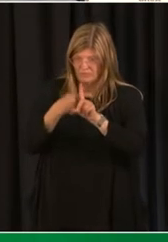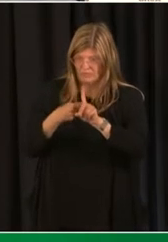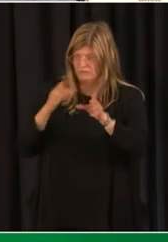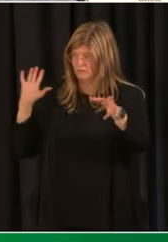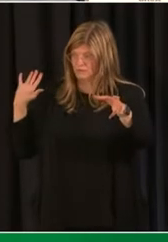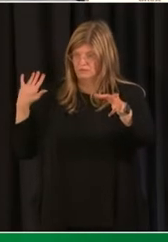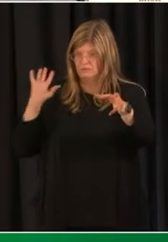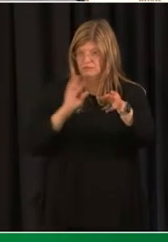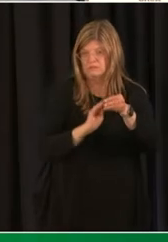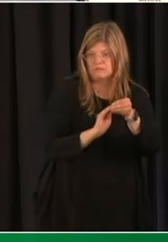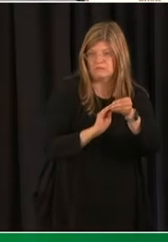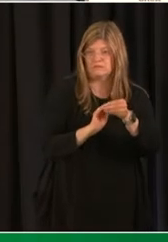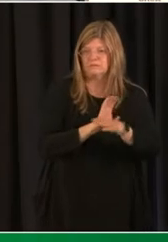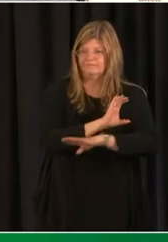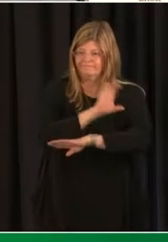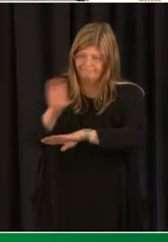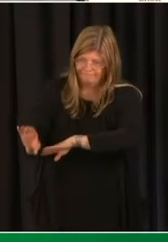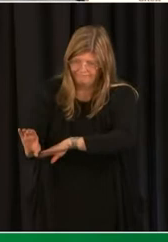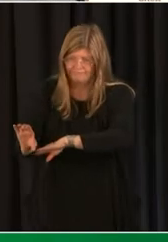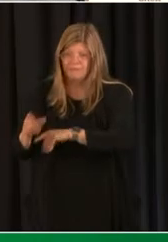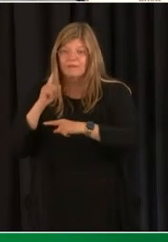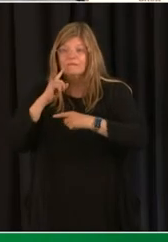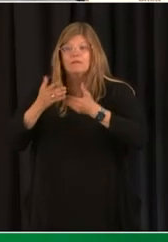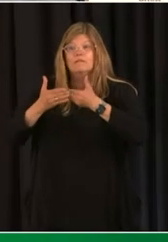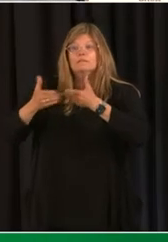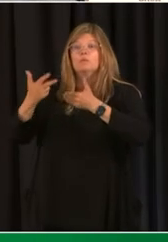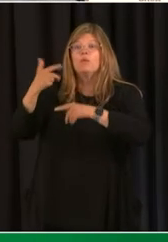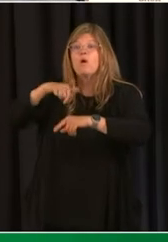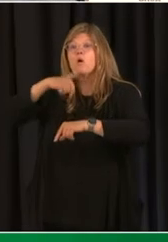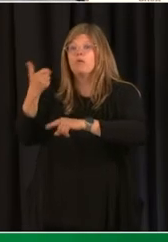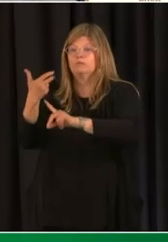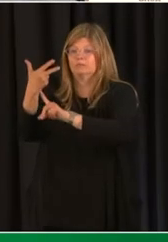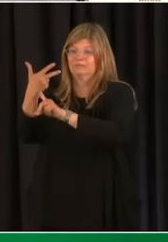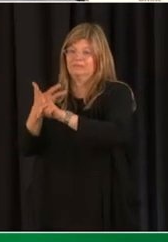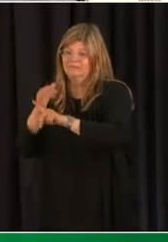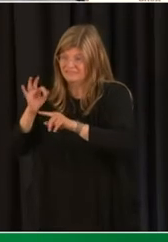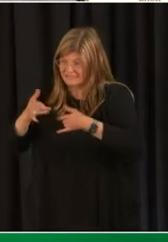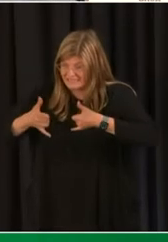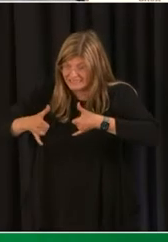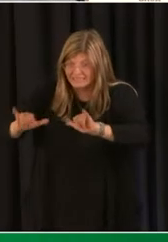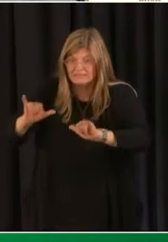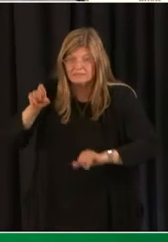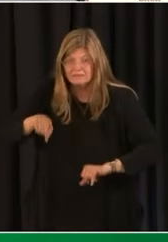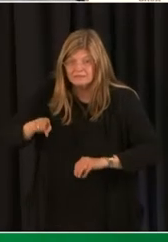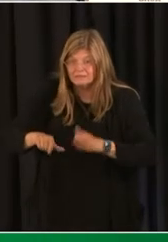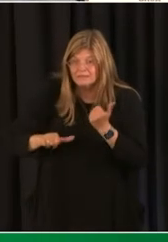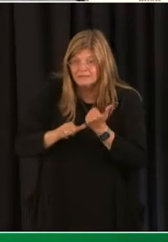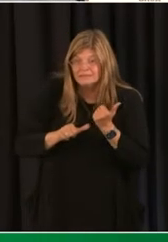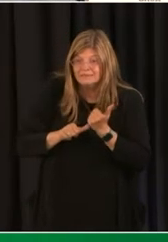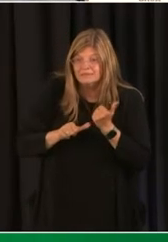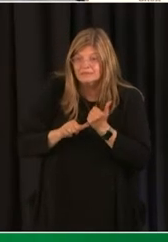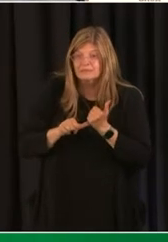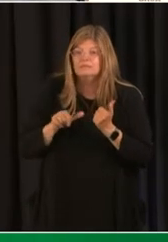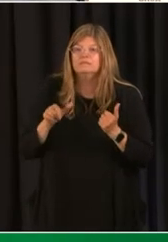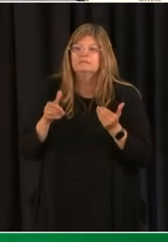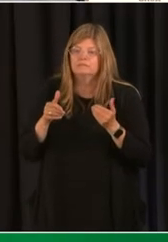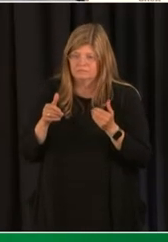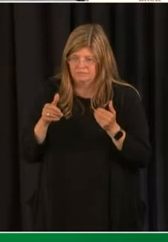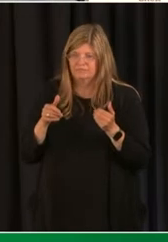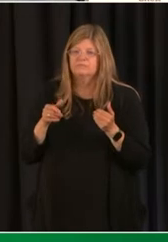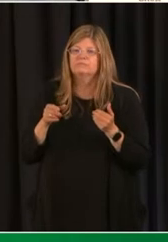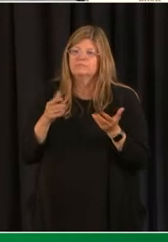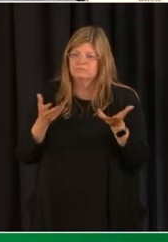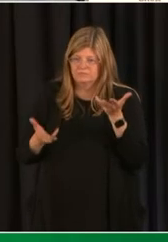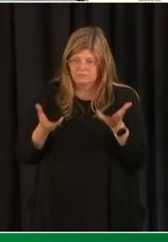rent. We can also support going forward for 3 months if you're still going to need help in the interim. And so there